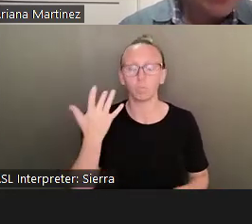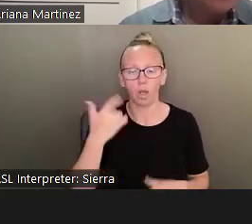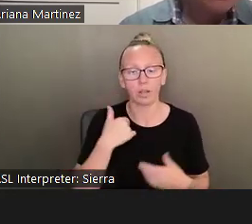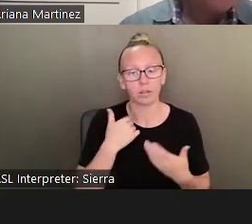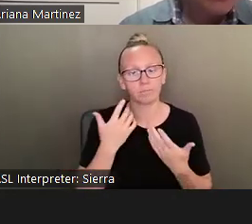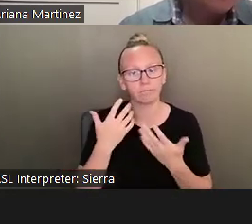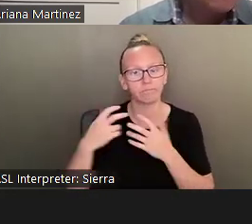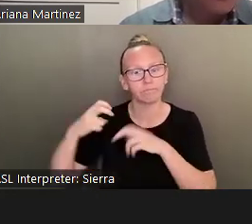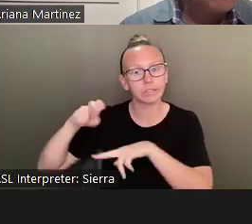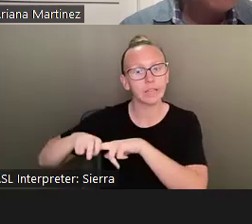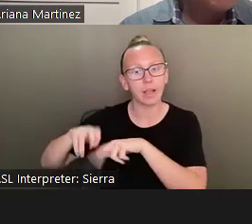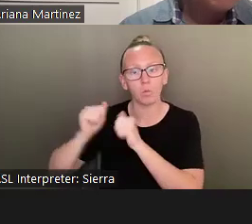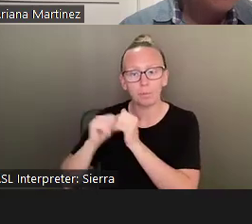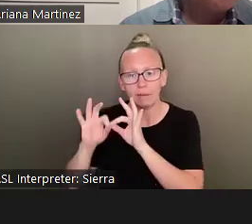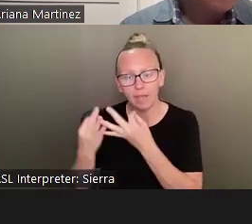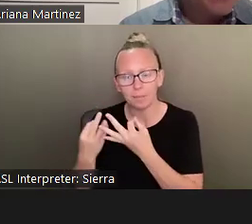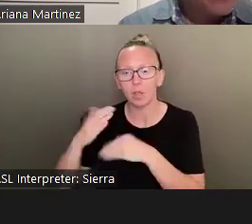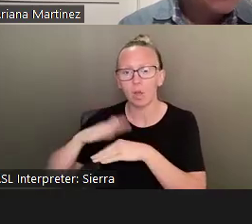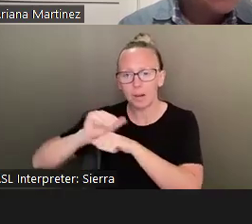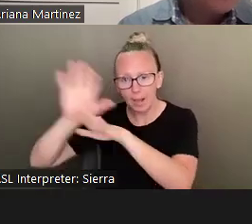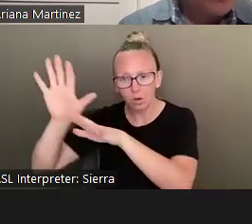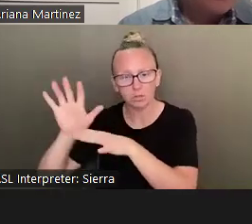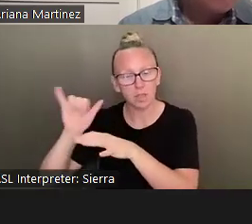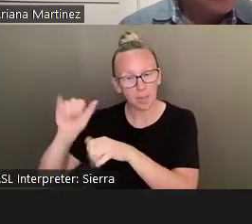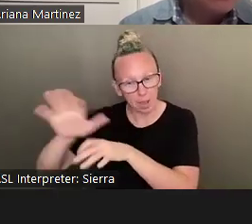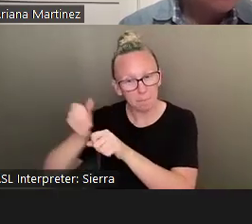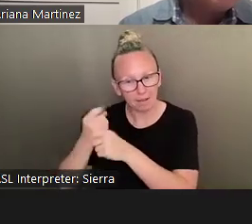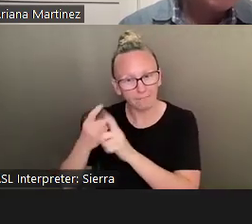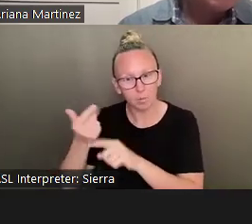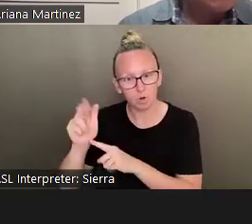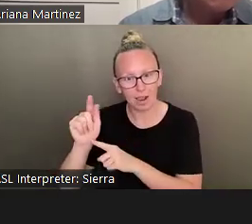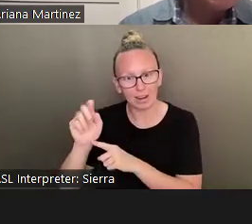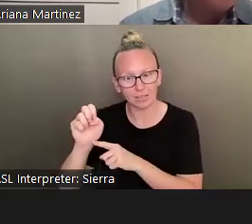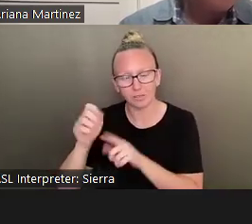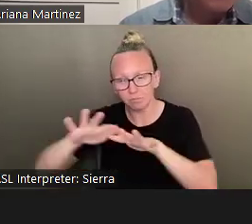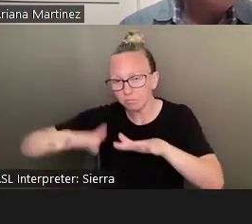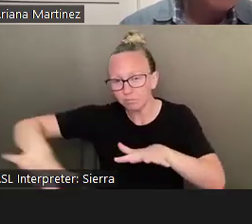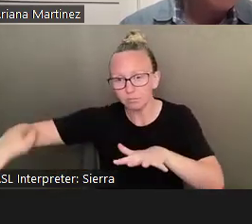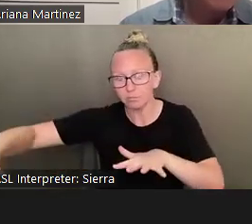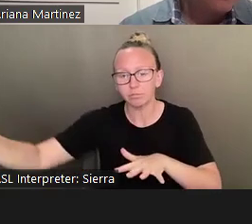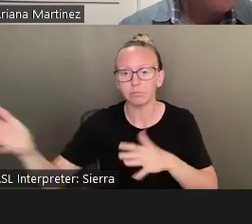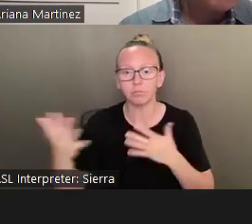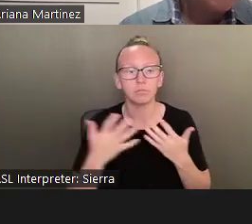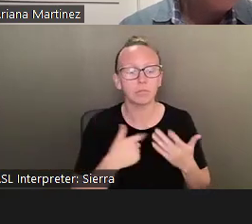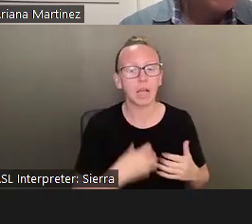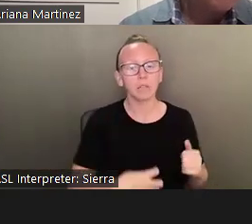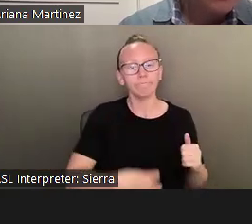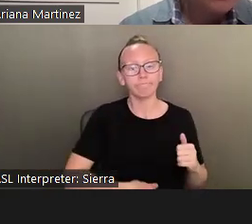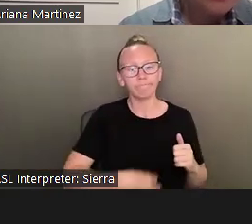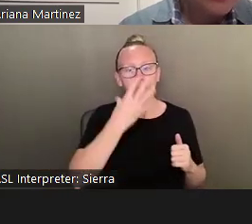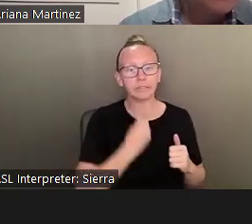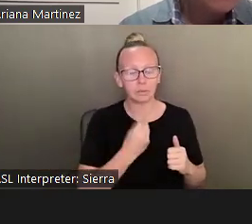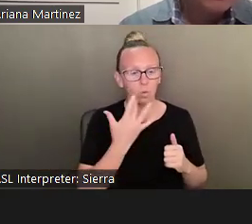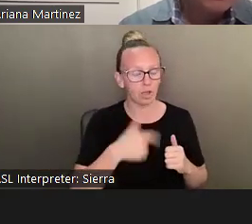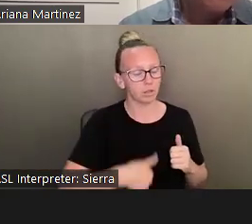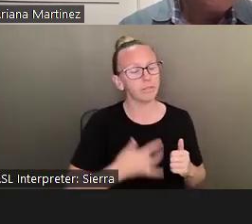made entirely of granite as far as you could see. I sleep with granite on my belly because it sings me rough but soothing songs about the feeling